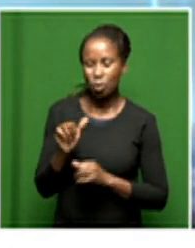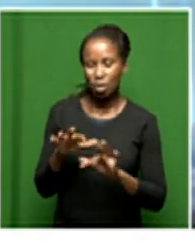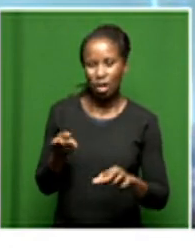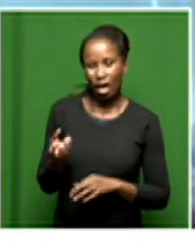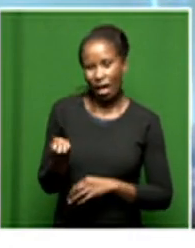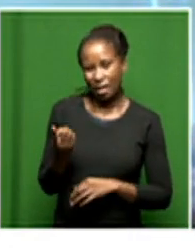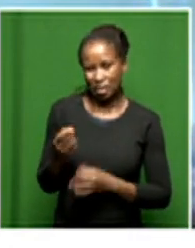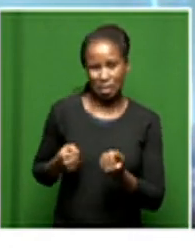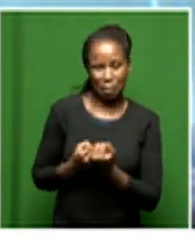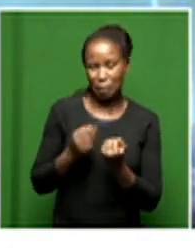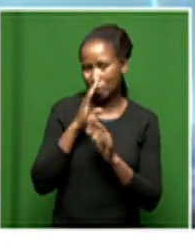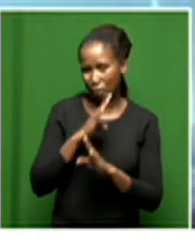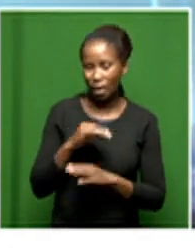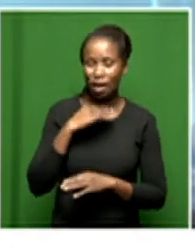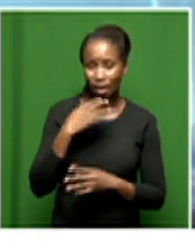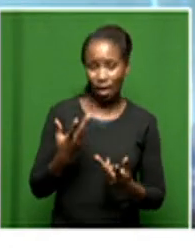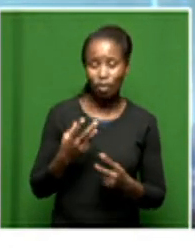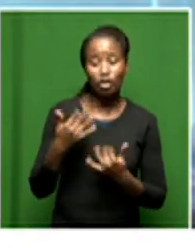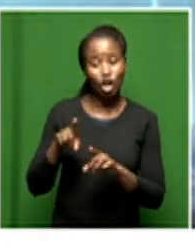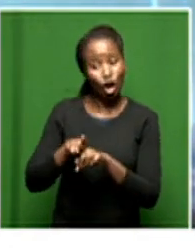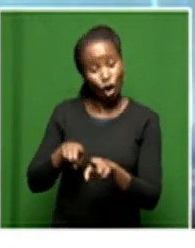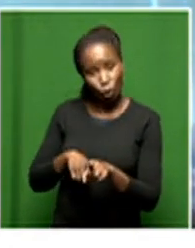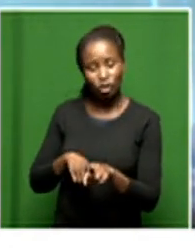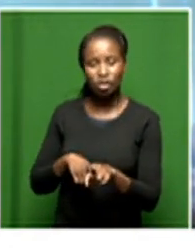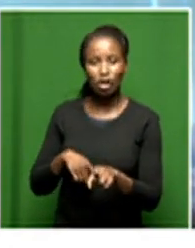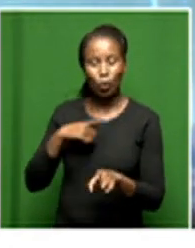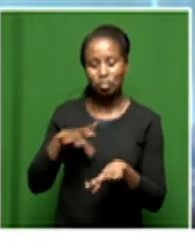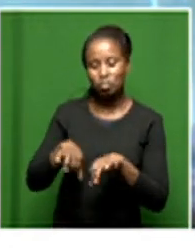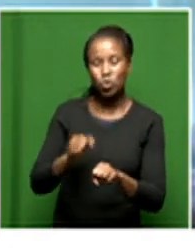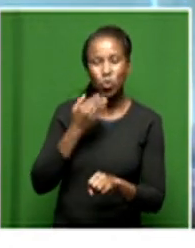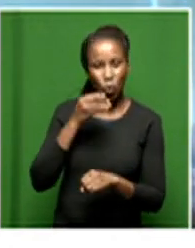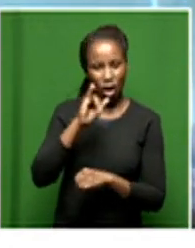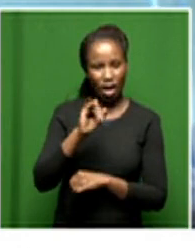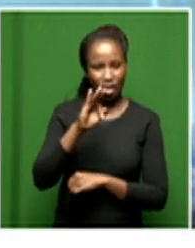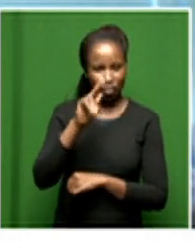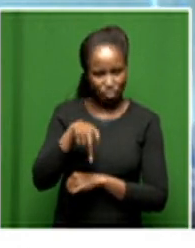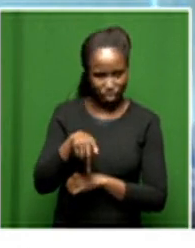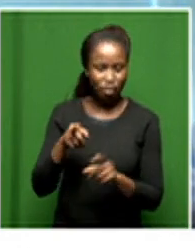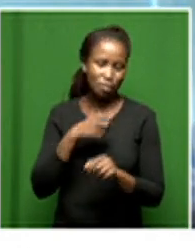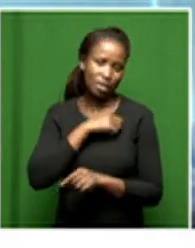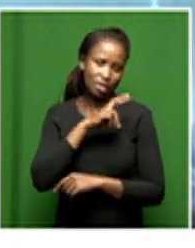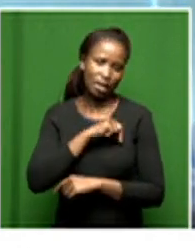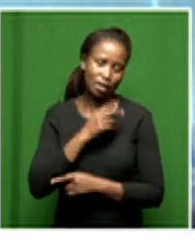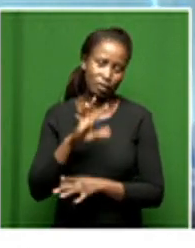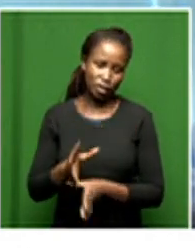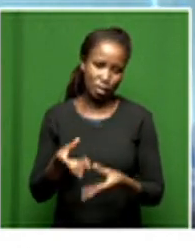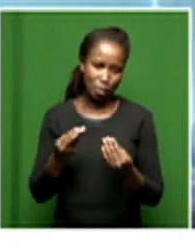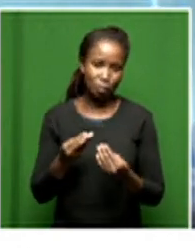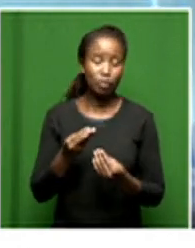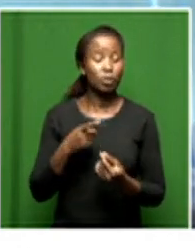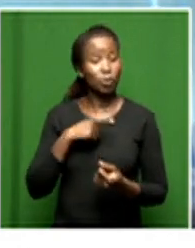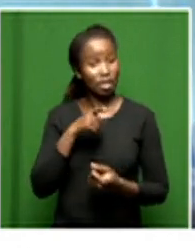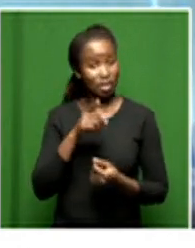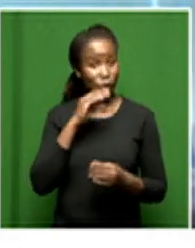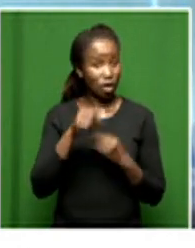anymore. And they lost ground to the IFP in other parts of KwaZulu-Natal. And the final thing I want to mention about the ANC,